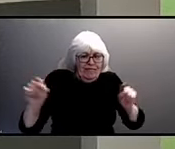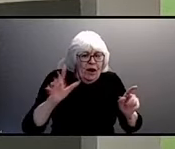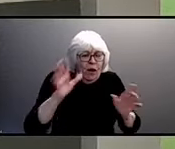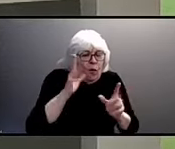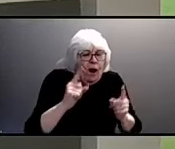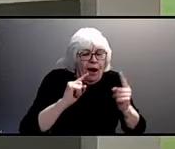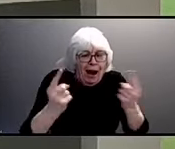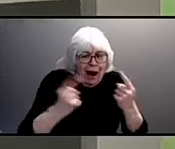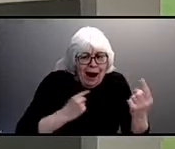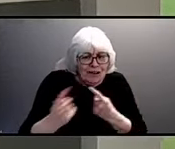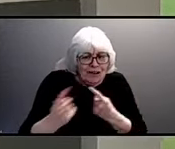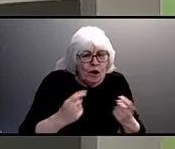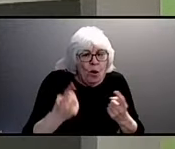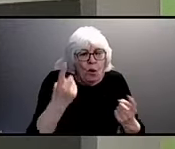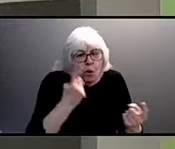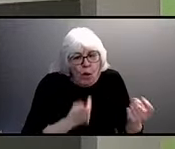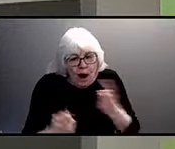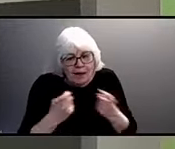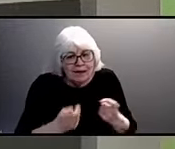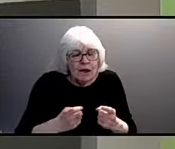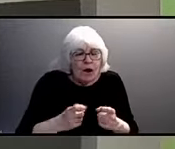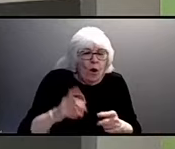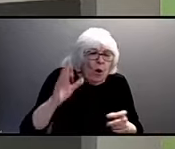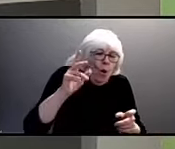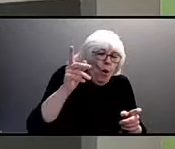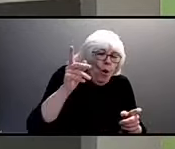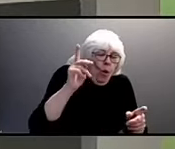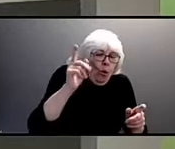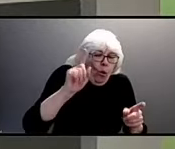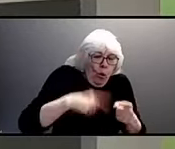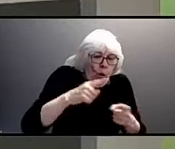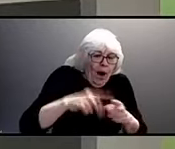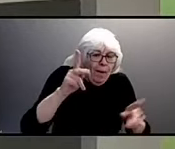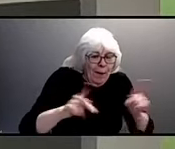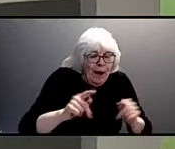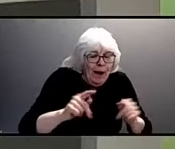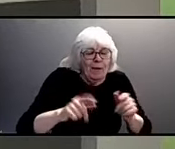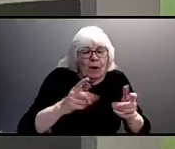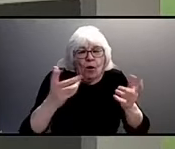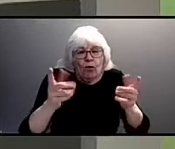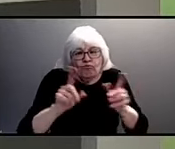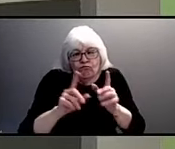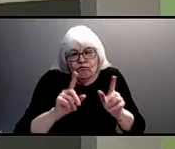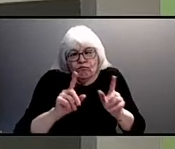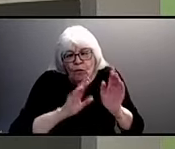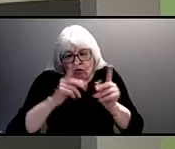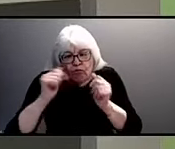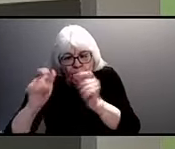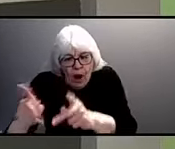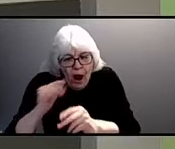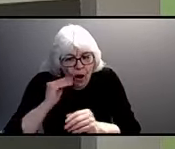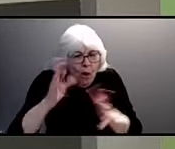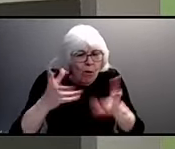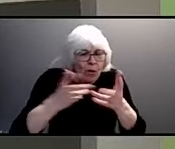residents return to areas still under evacuation order? I think we've answered that, the criteria. I think, Erica, you spoke to that.